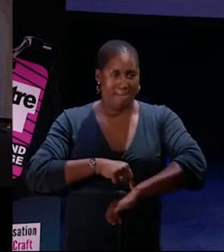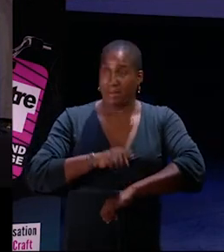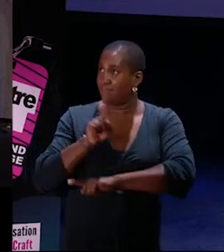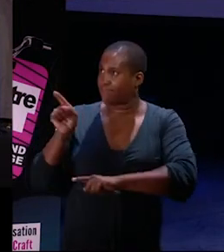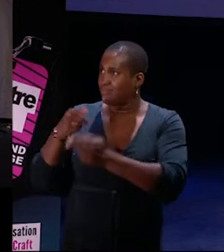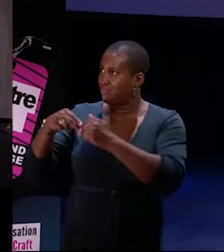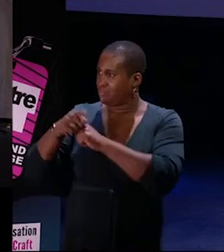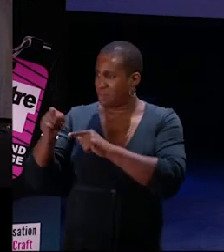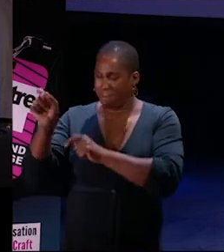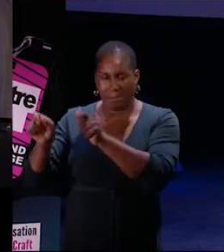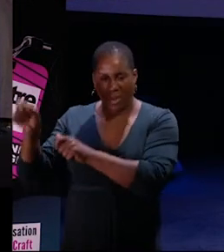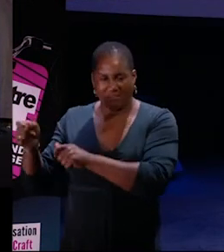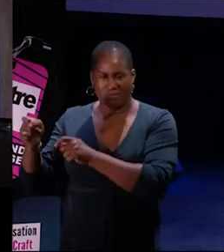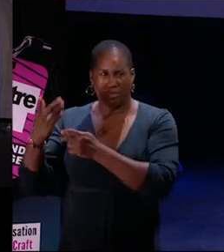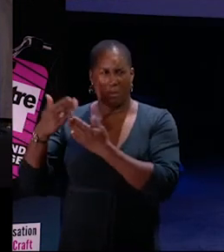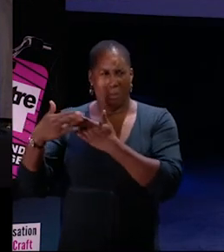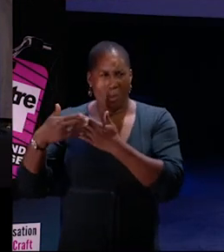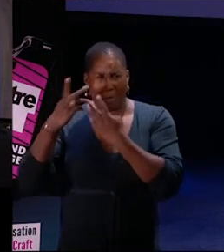Does that make sense?